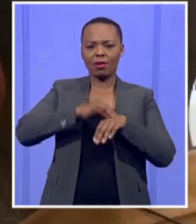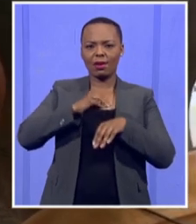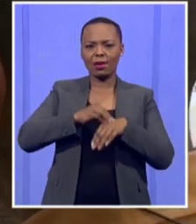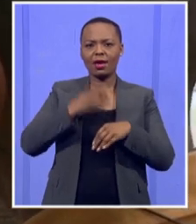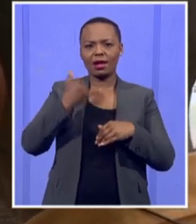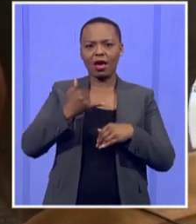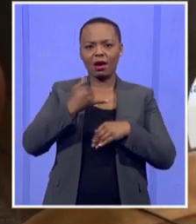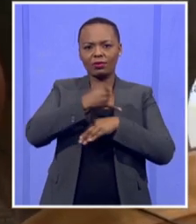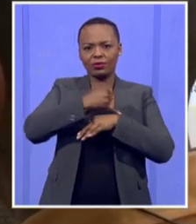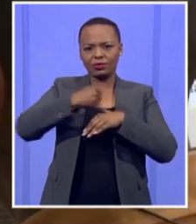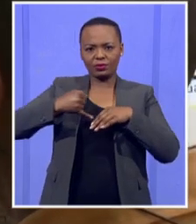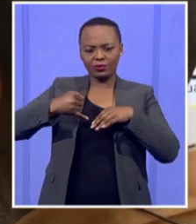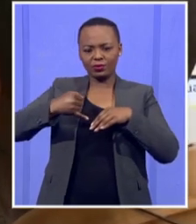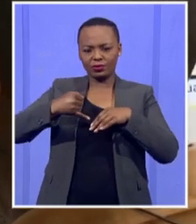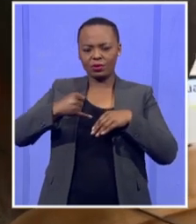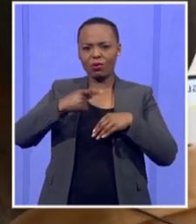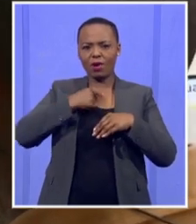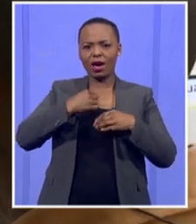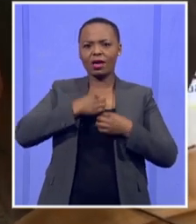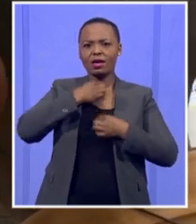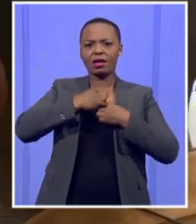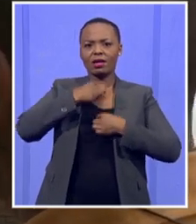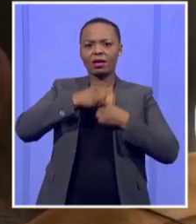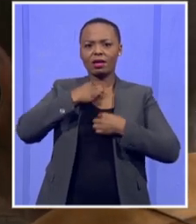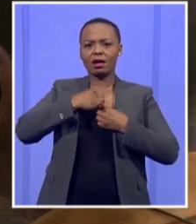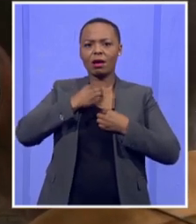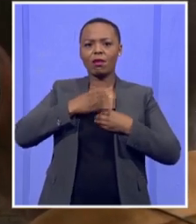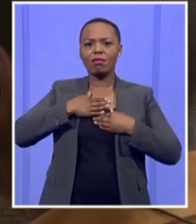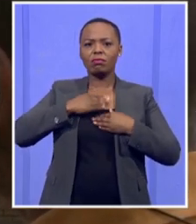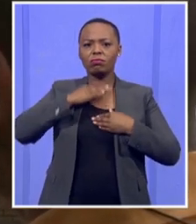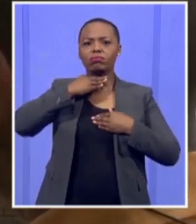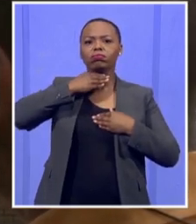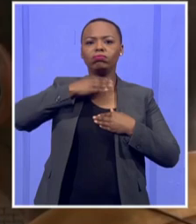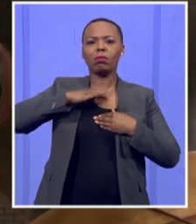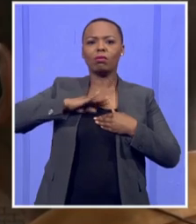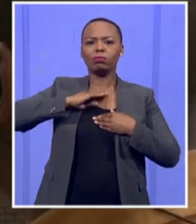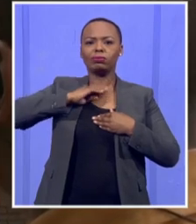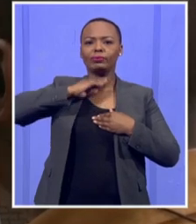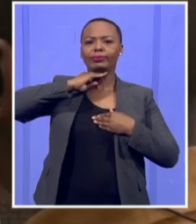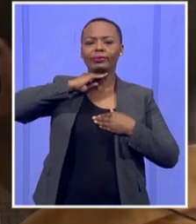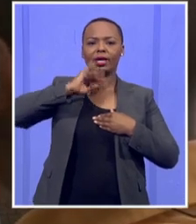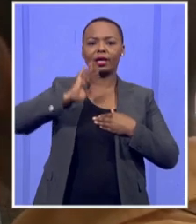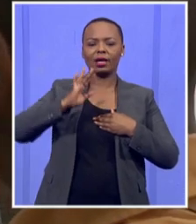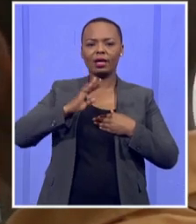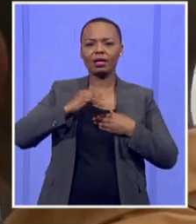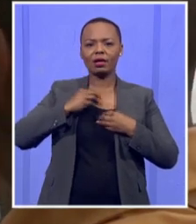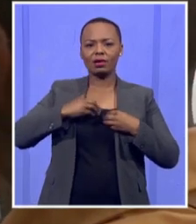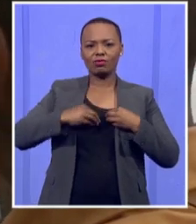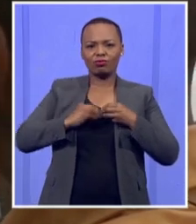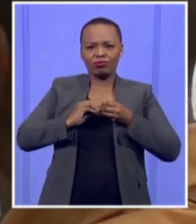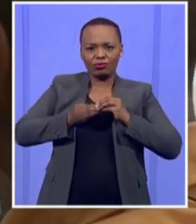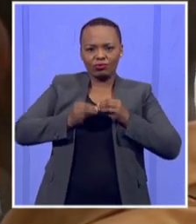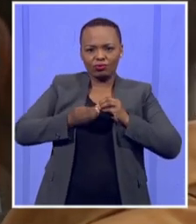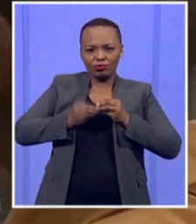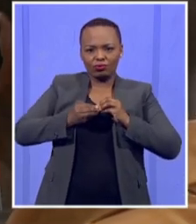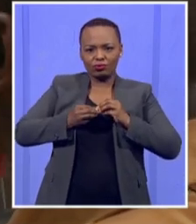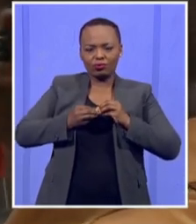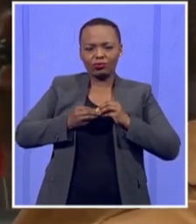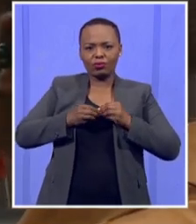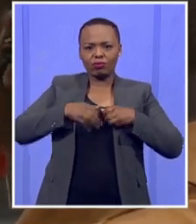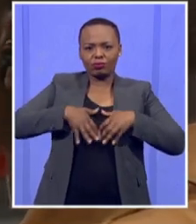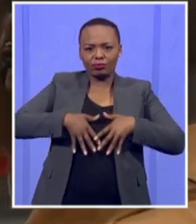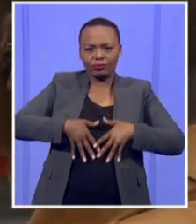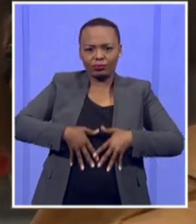help them to create a valve that their food should not go up, and then we create a place for them to feed so they can gain weight and grow and be